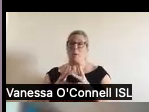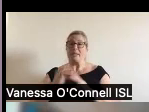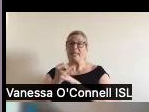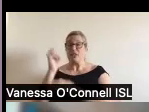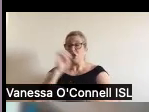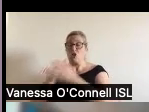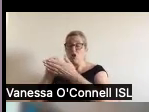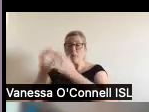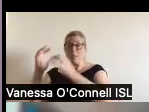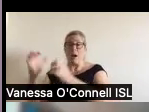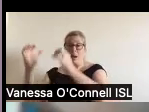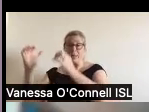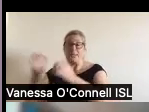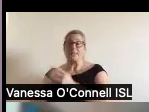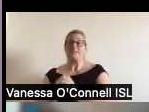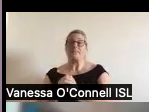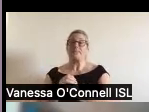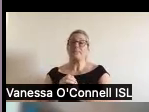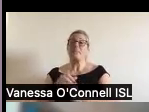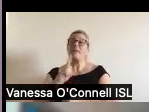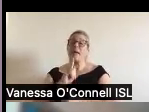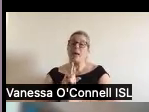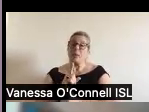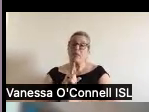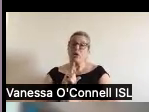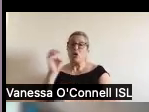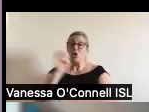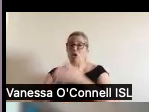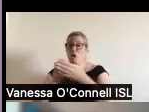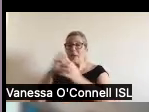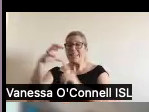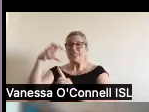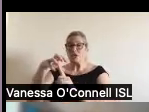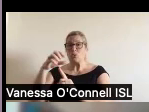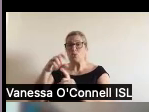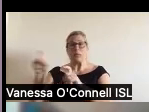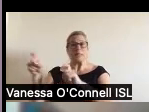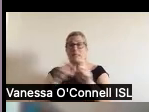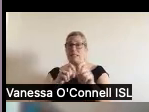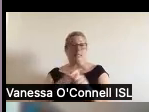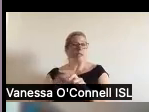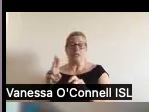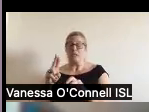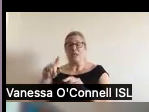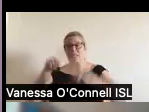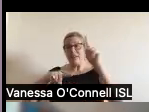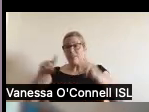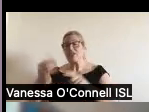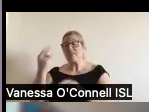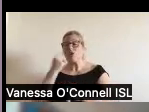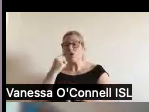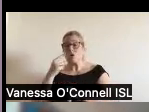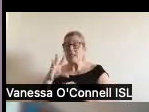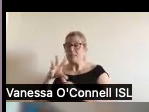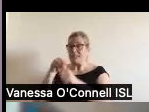Parliament being women. However, European institutions are still far from diverse. So if you look specifically at the European Parliament, you have